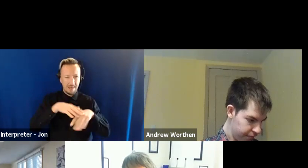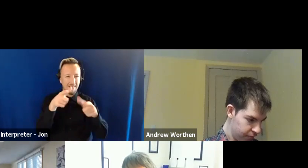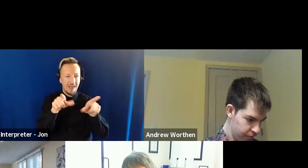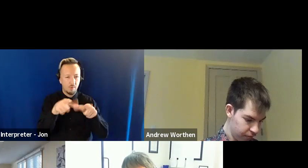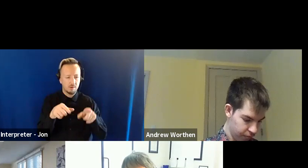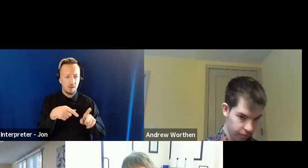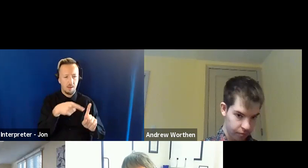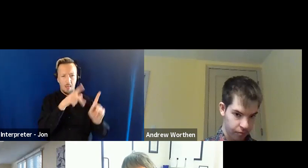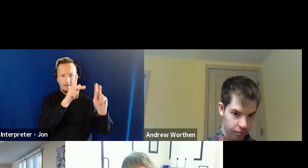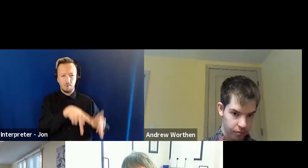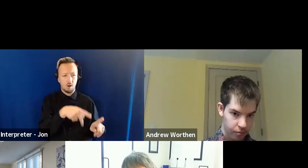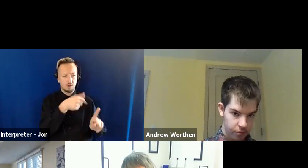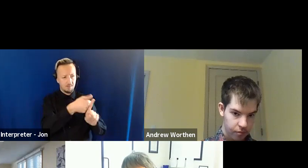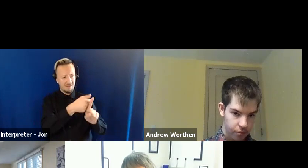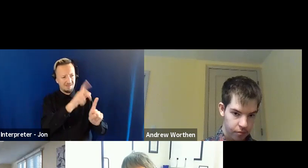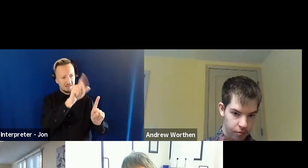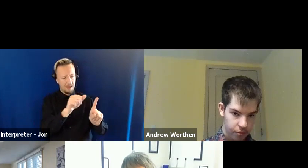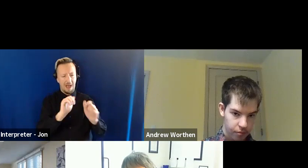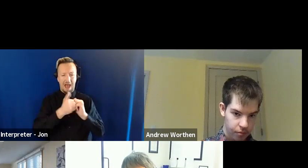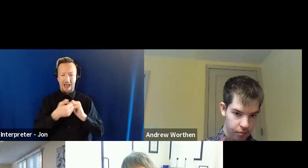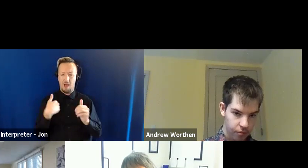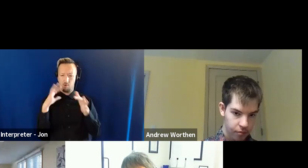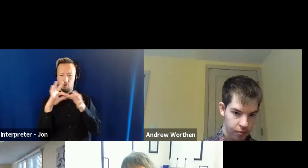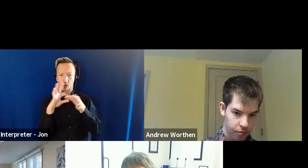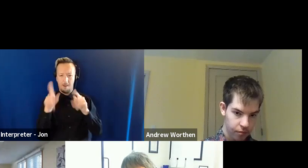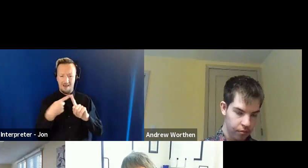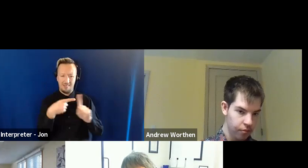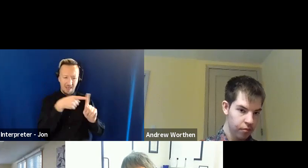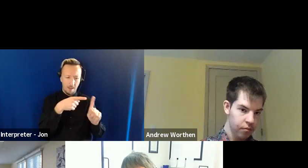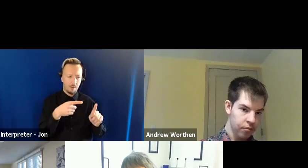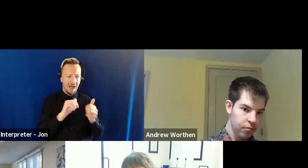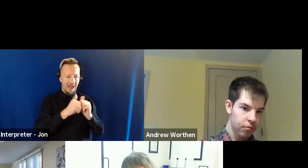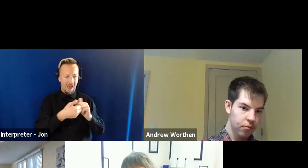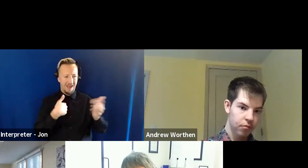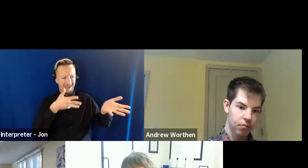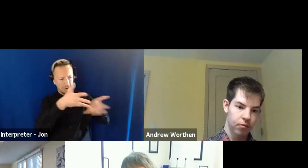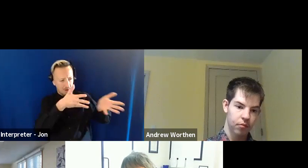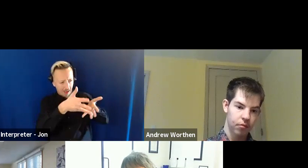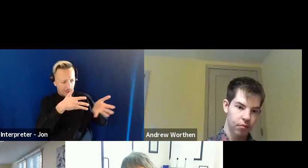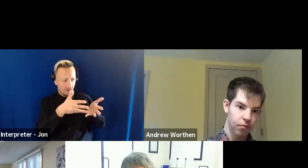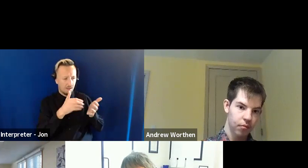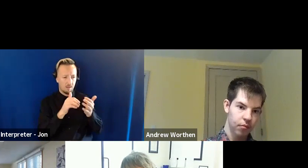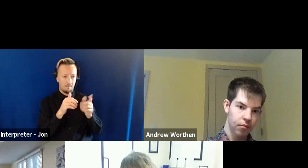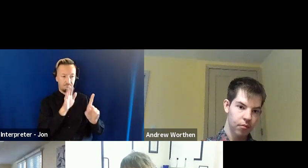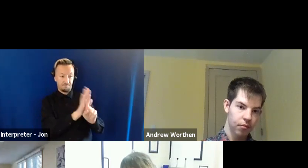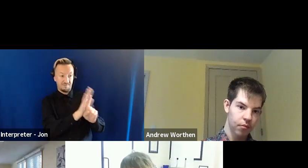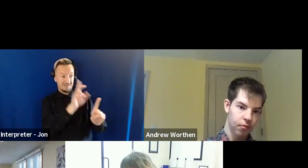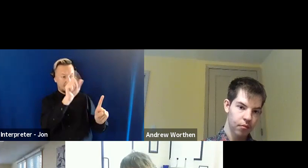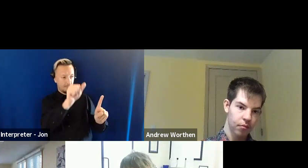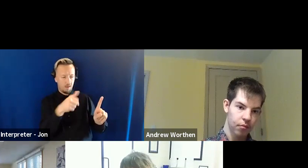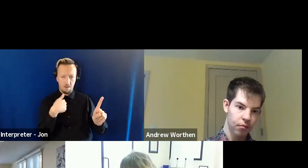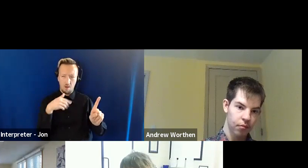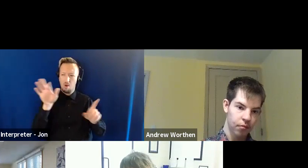with disabilities, how we interact with people with disabilities, how we describe individuals with disabilities in